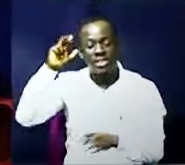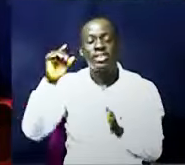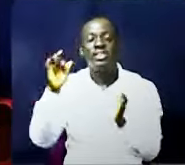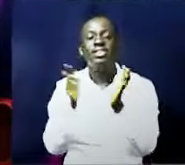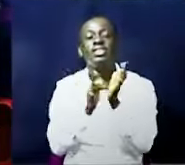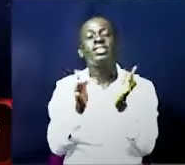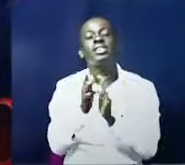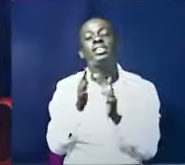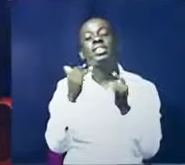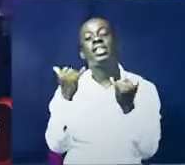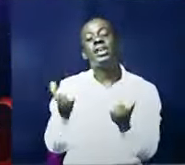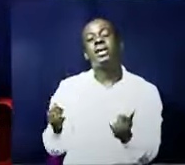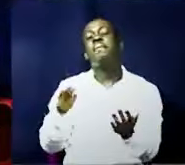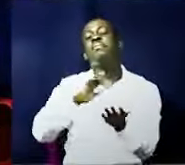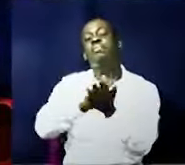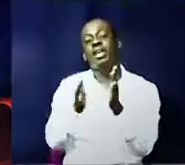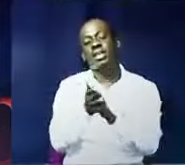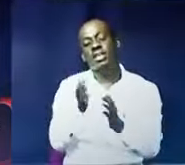said,